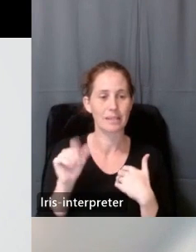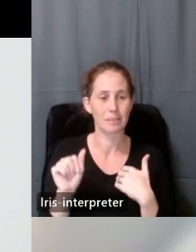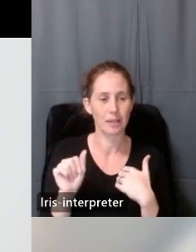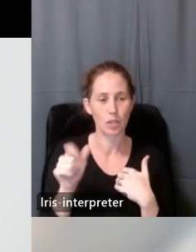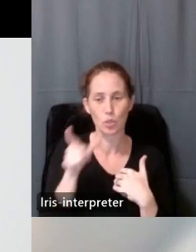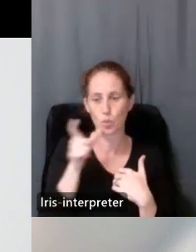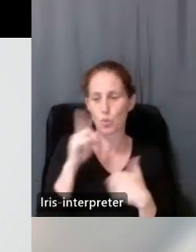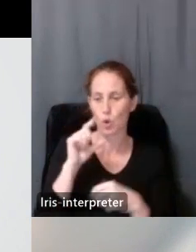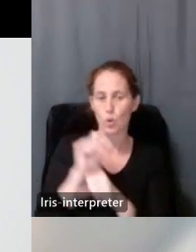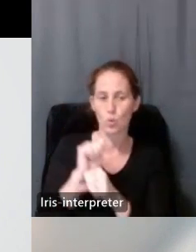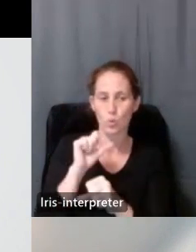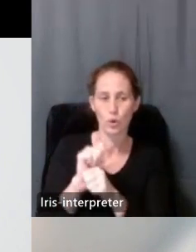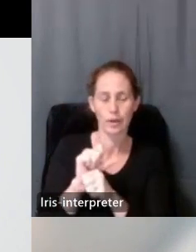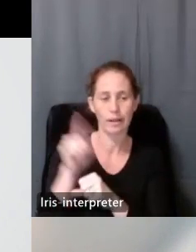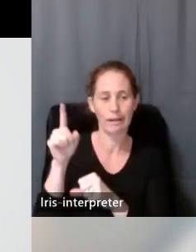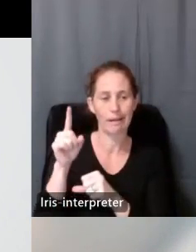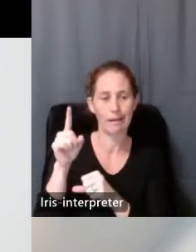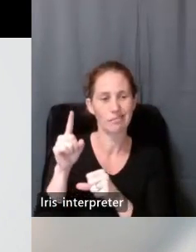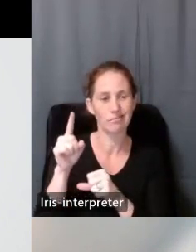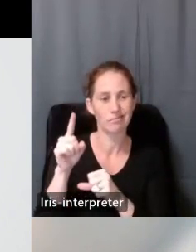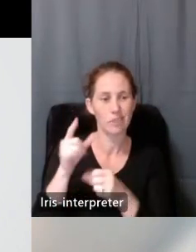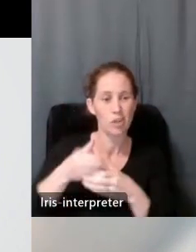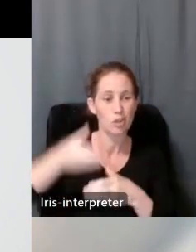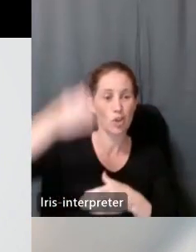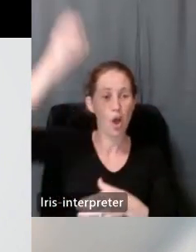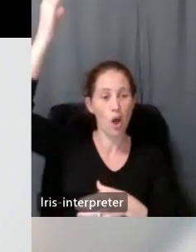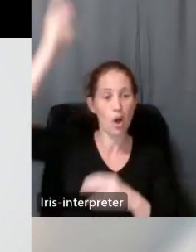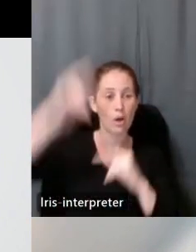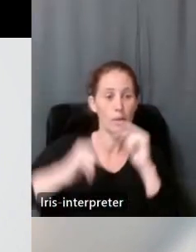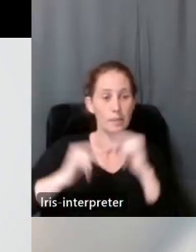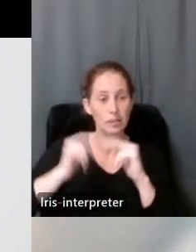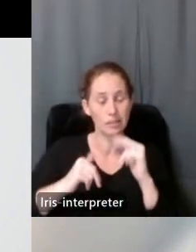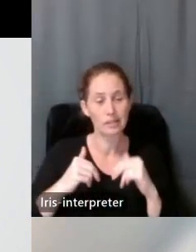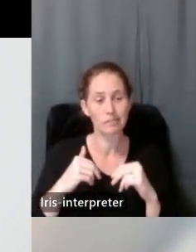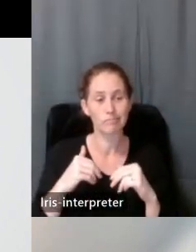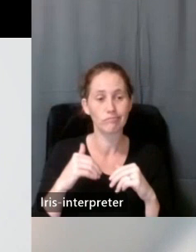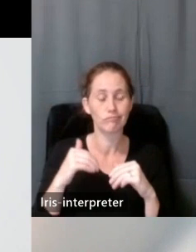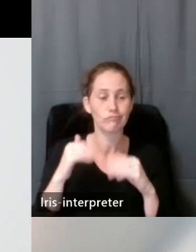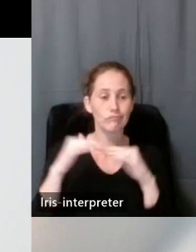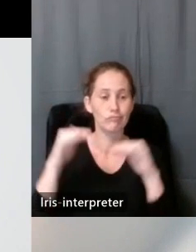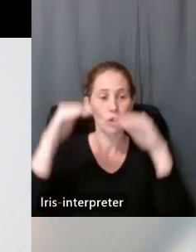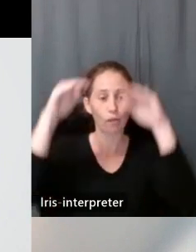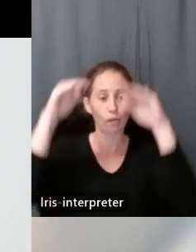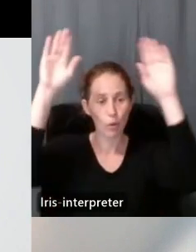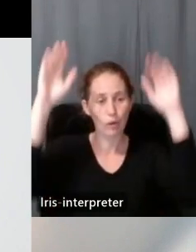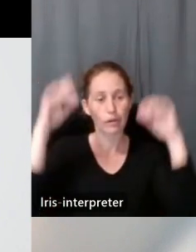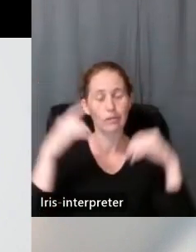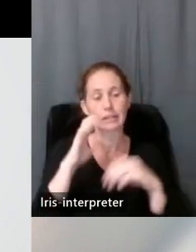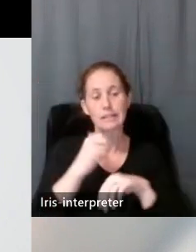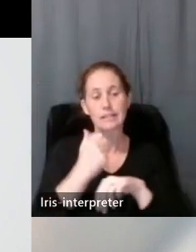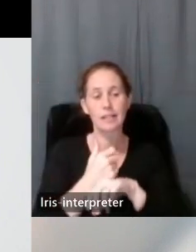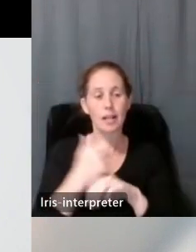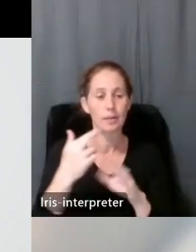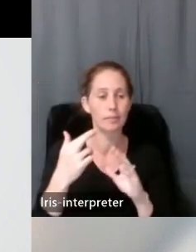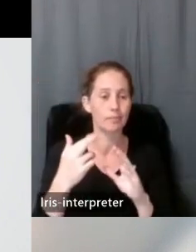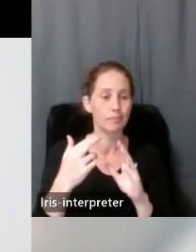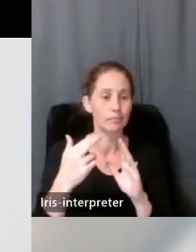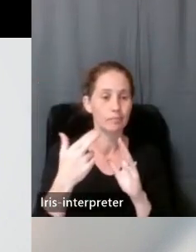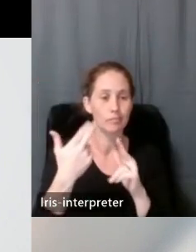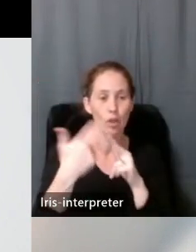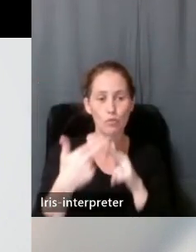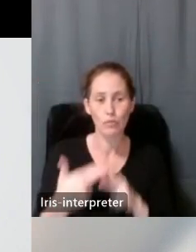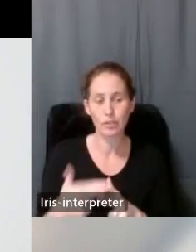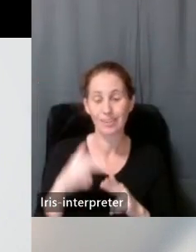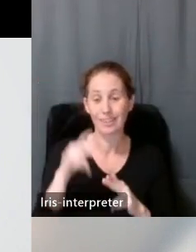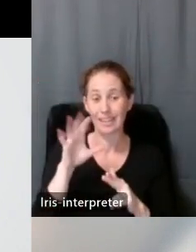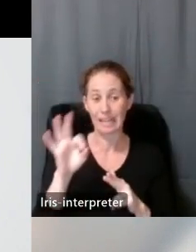who are working in high-rise buildings. You could develop a registry, and as